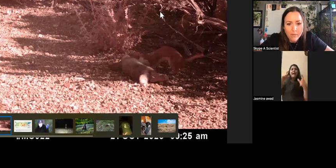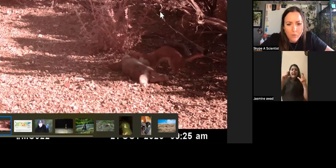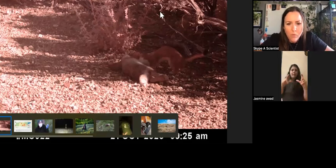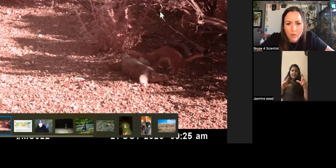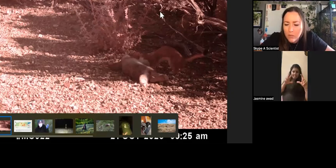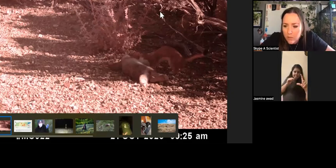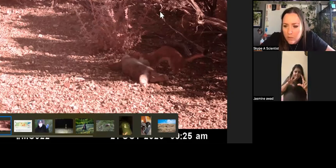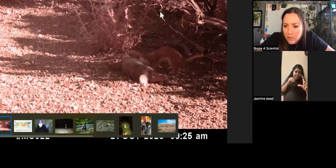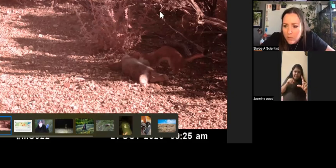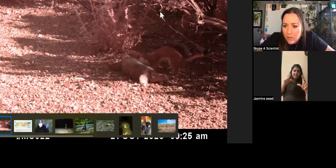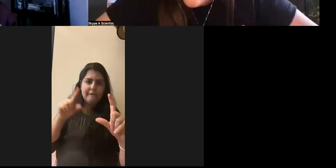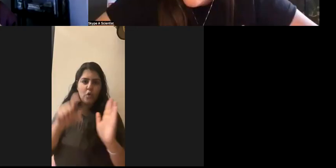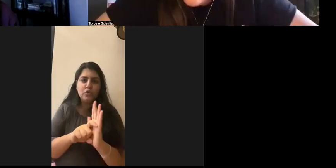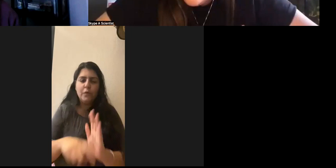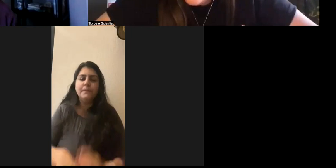Cool.